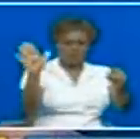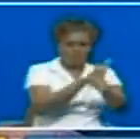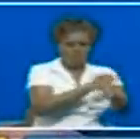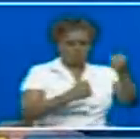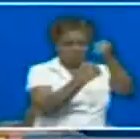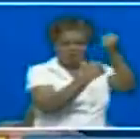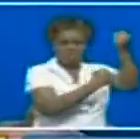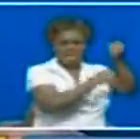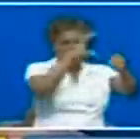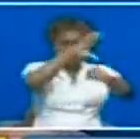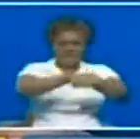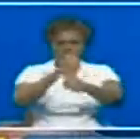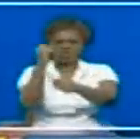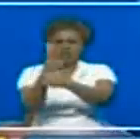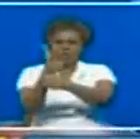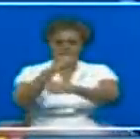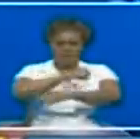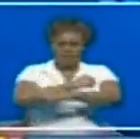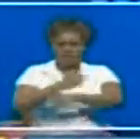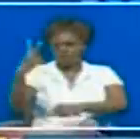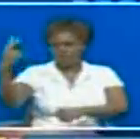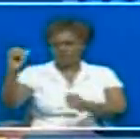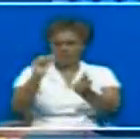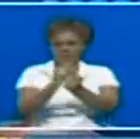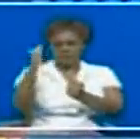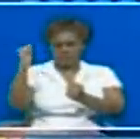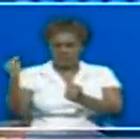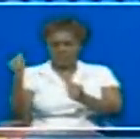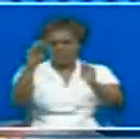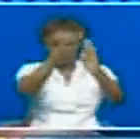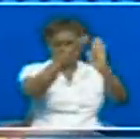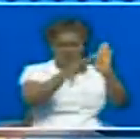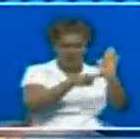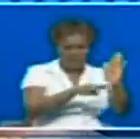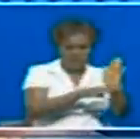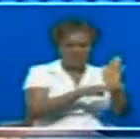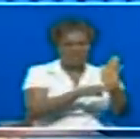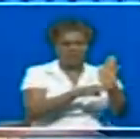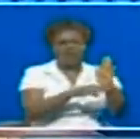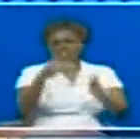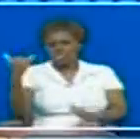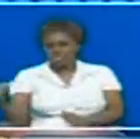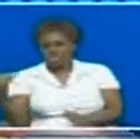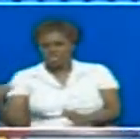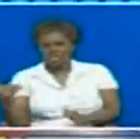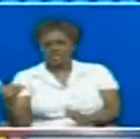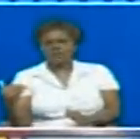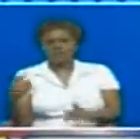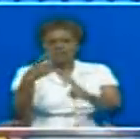scholarships for secondary education in 2015. Wings to Fly program pupils were